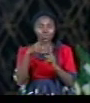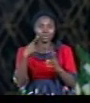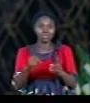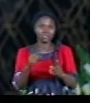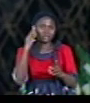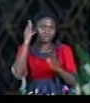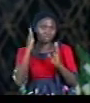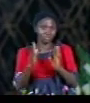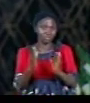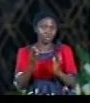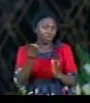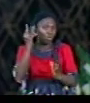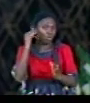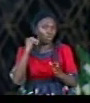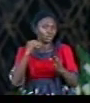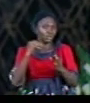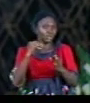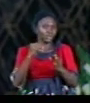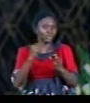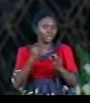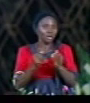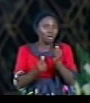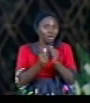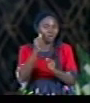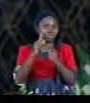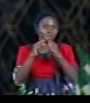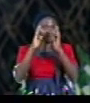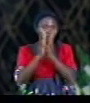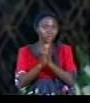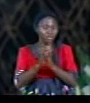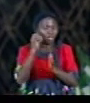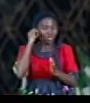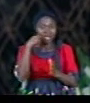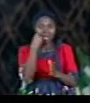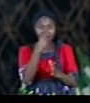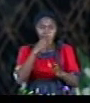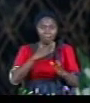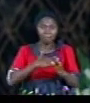my case, he said, your backbone will be free.